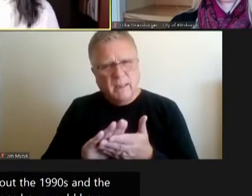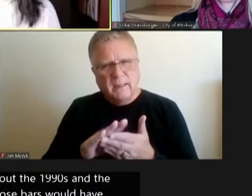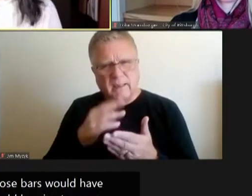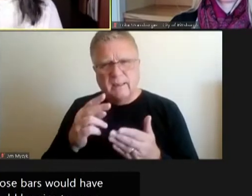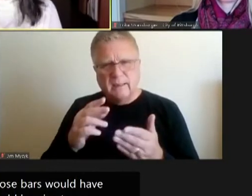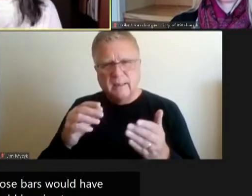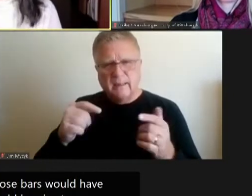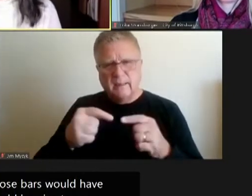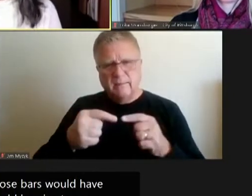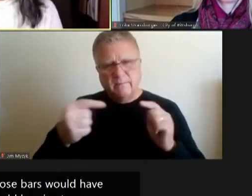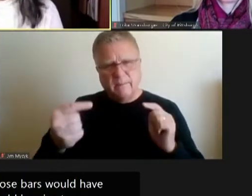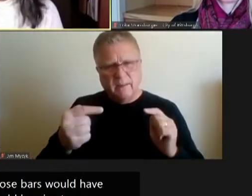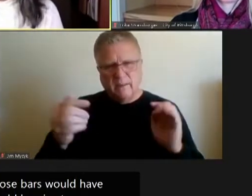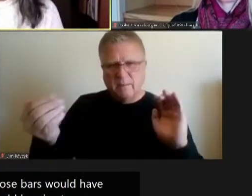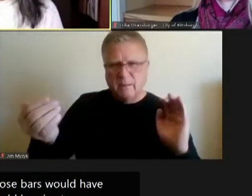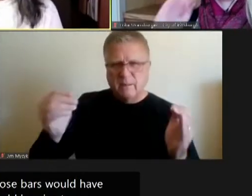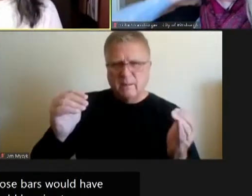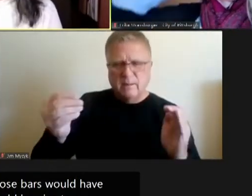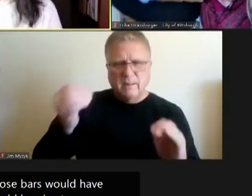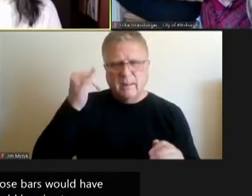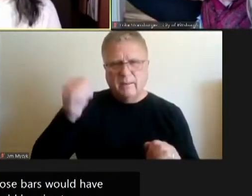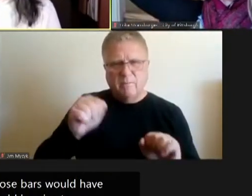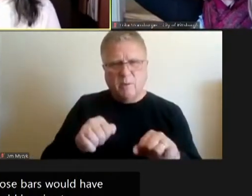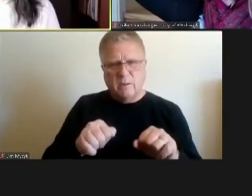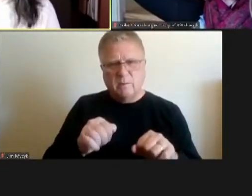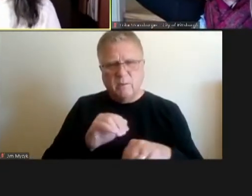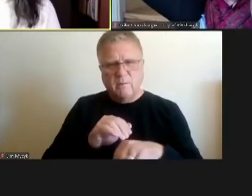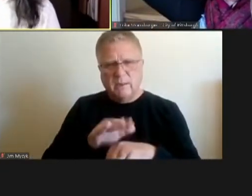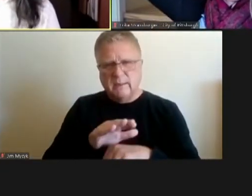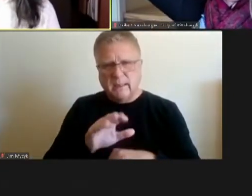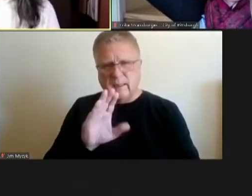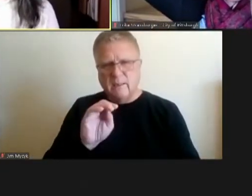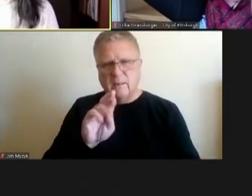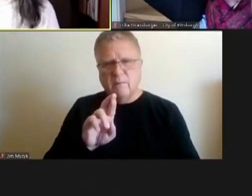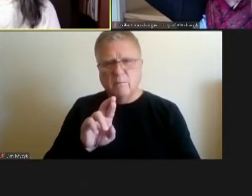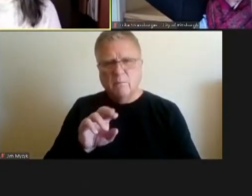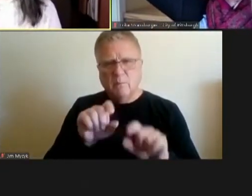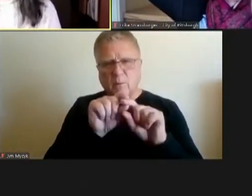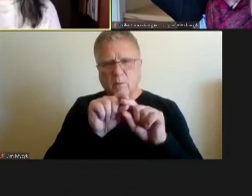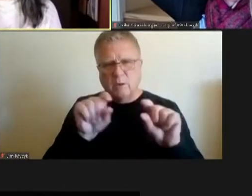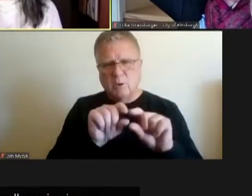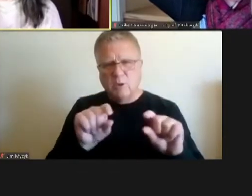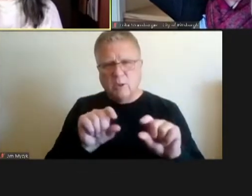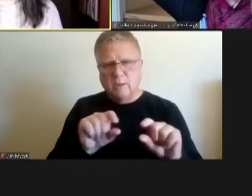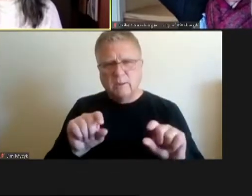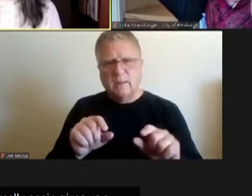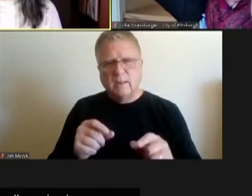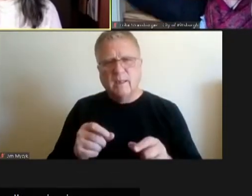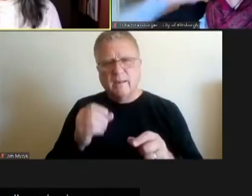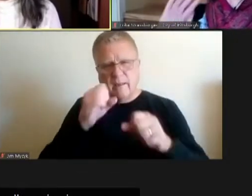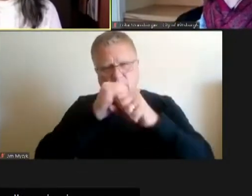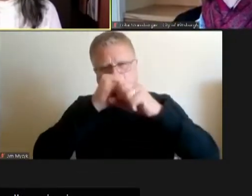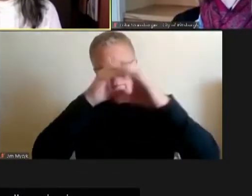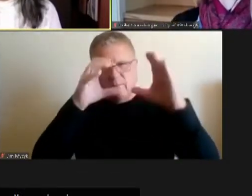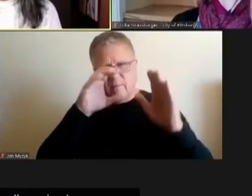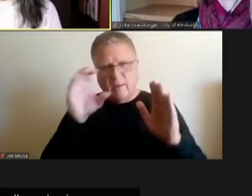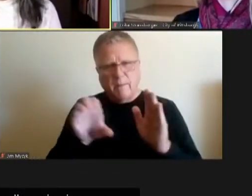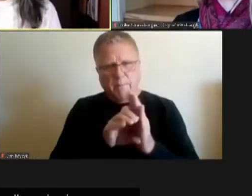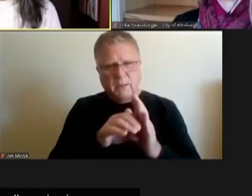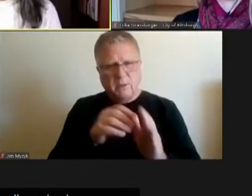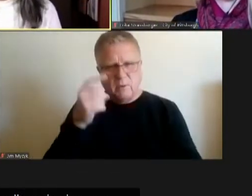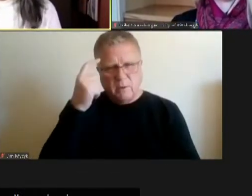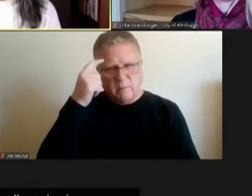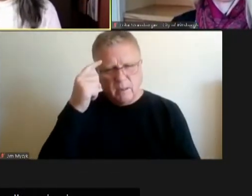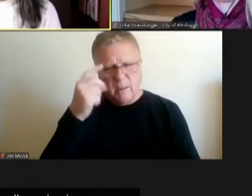contrast if we're able, because those bar charts are somewhere probably, that really, again, gives us a graphic, a picture